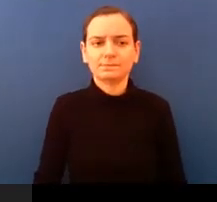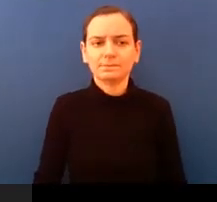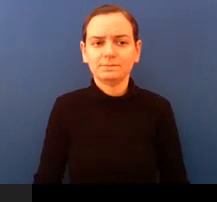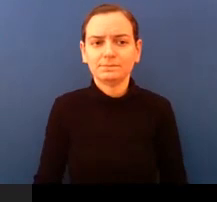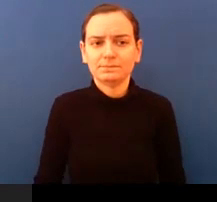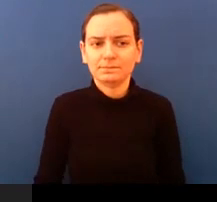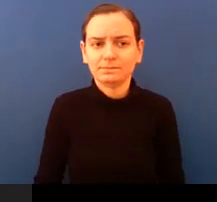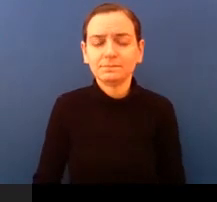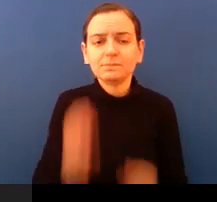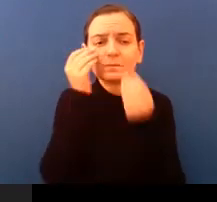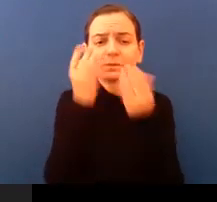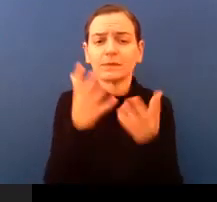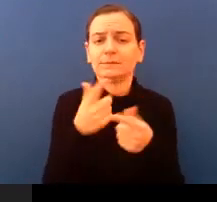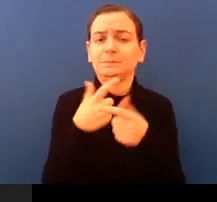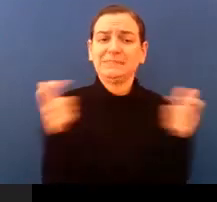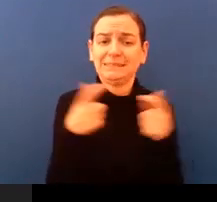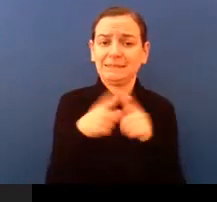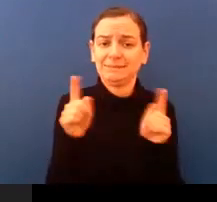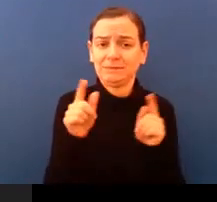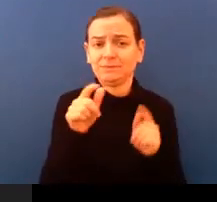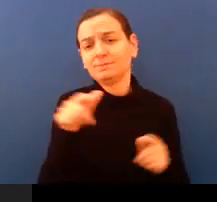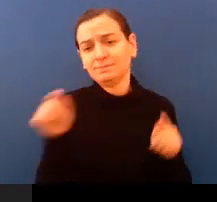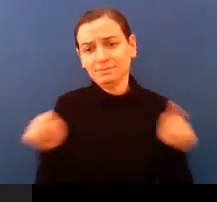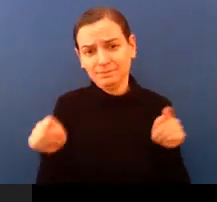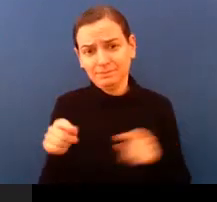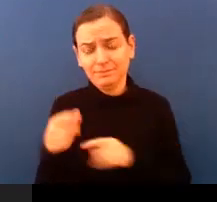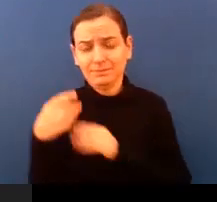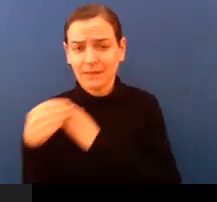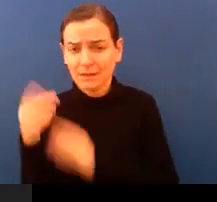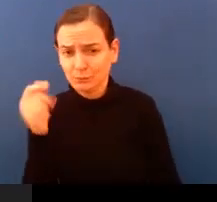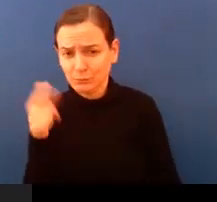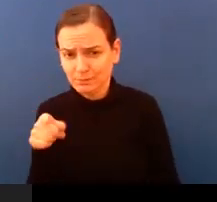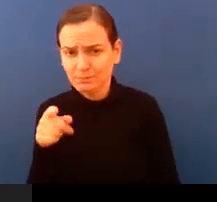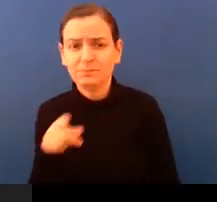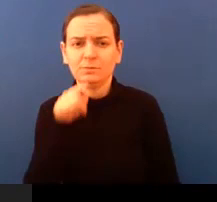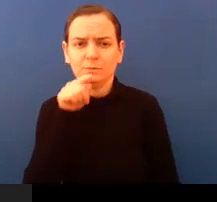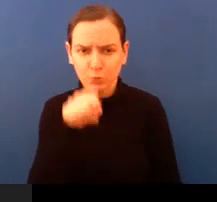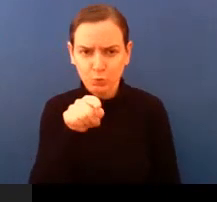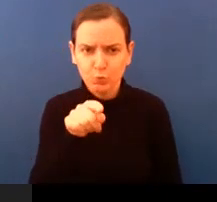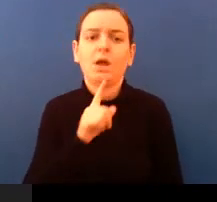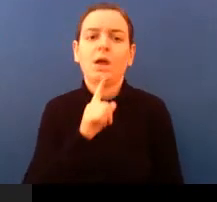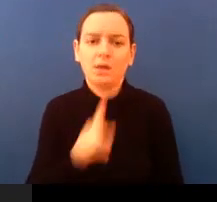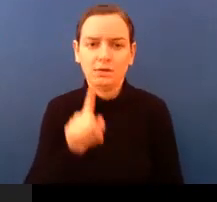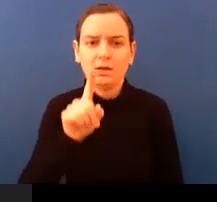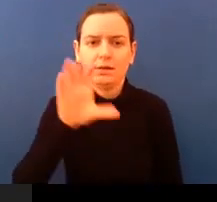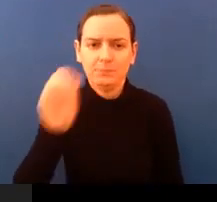users. Guide dog users are expected to personally care for the